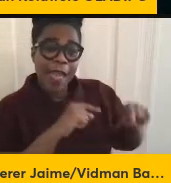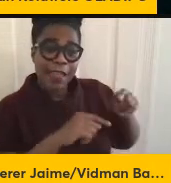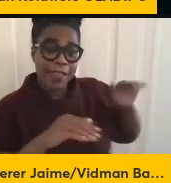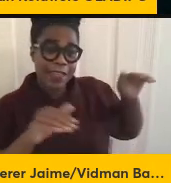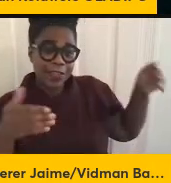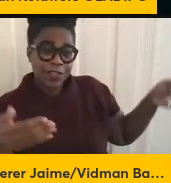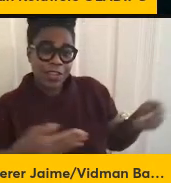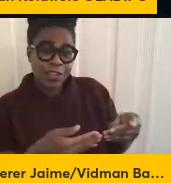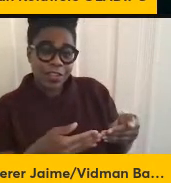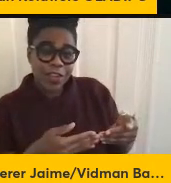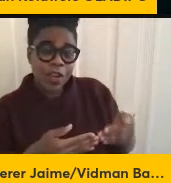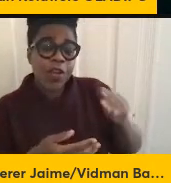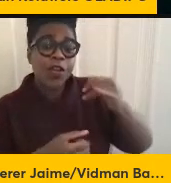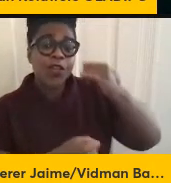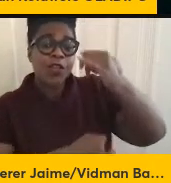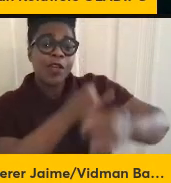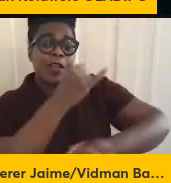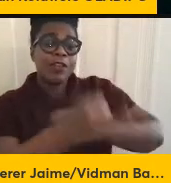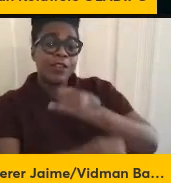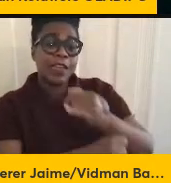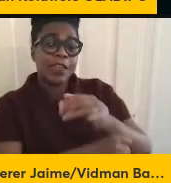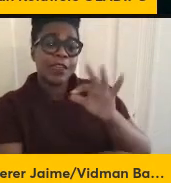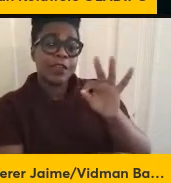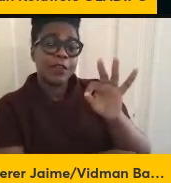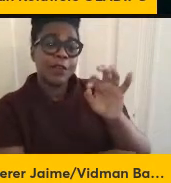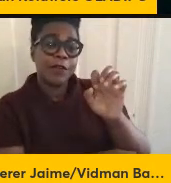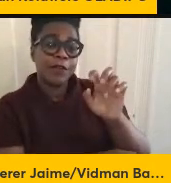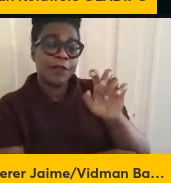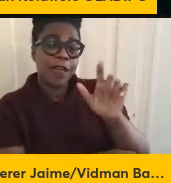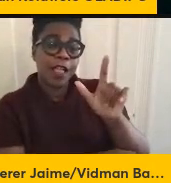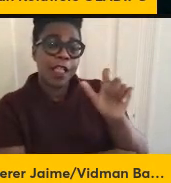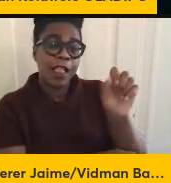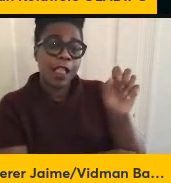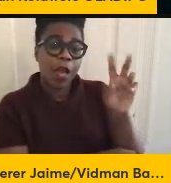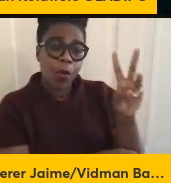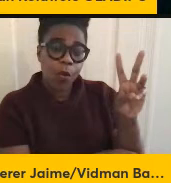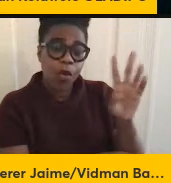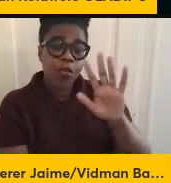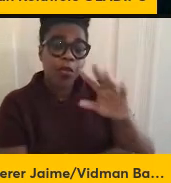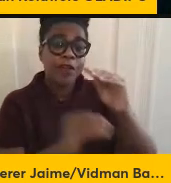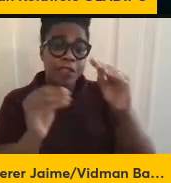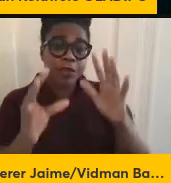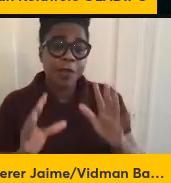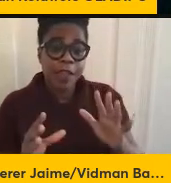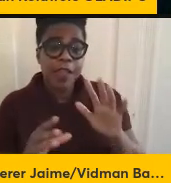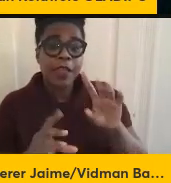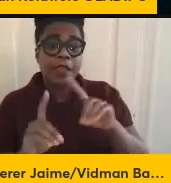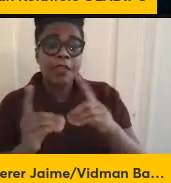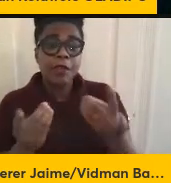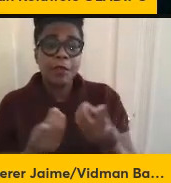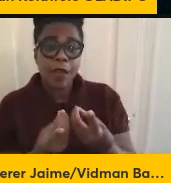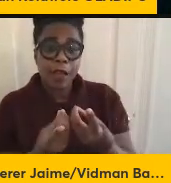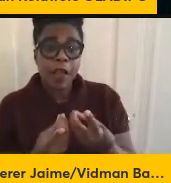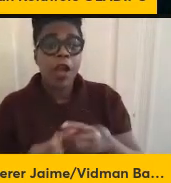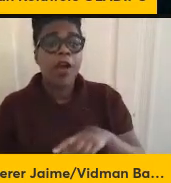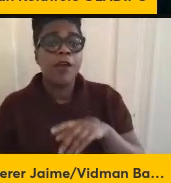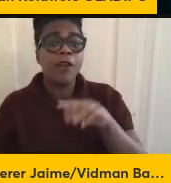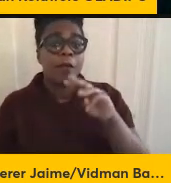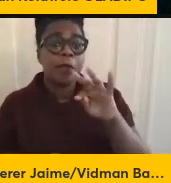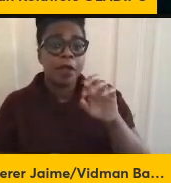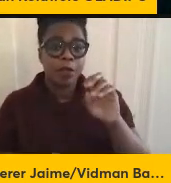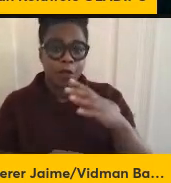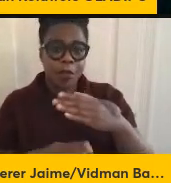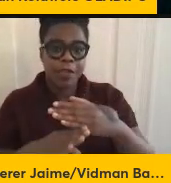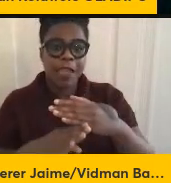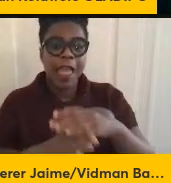introduction, you're an international fellow. You're presently holding a faculty position at the Department of Microbiology at